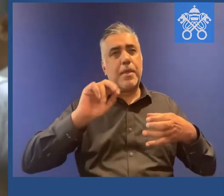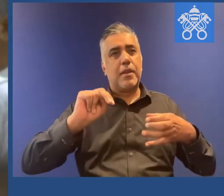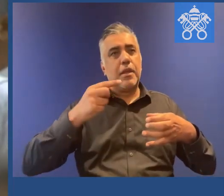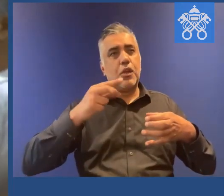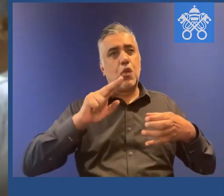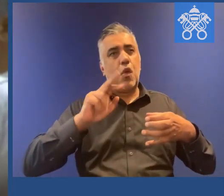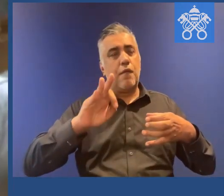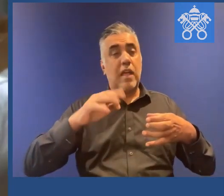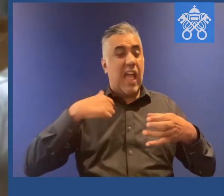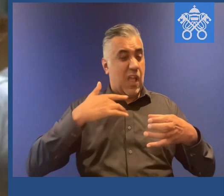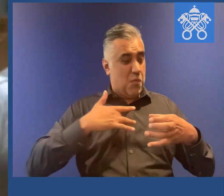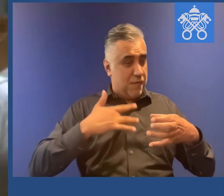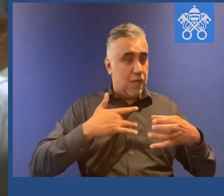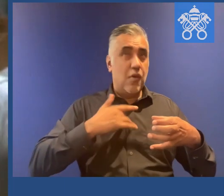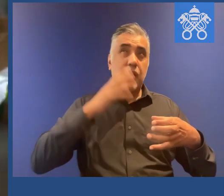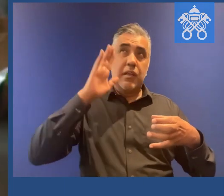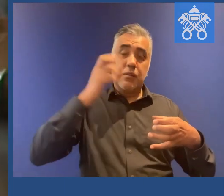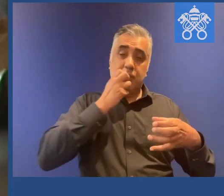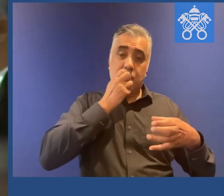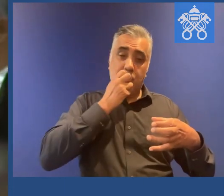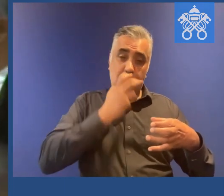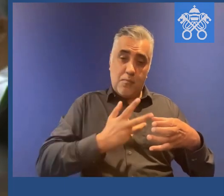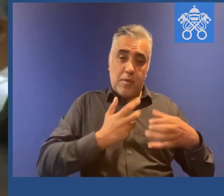the warmth of God's fatherly love.